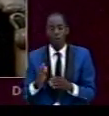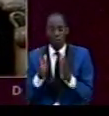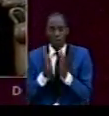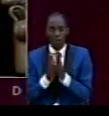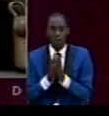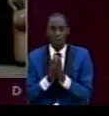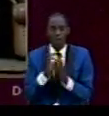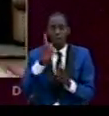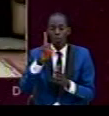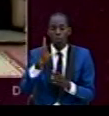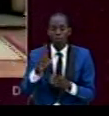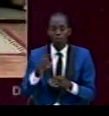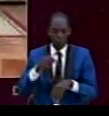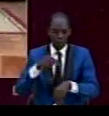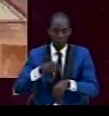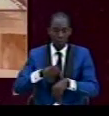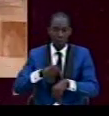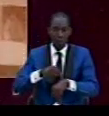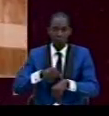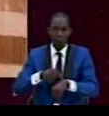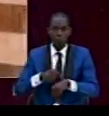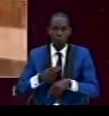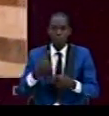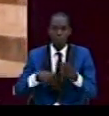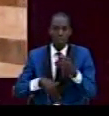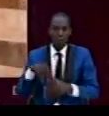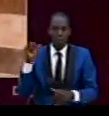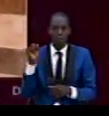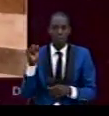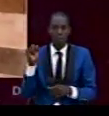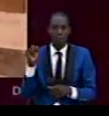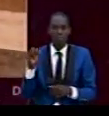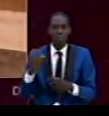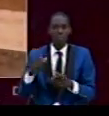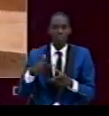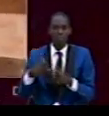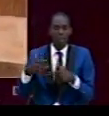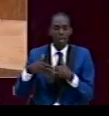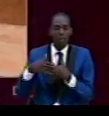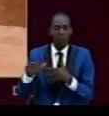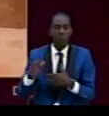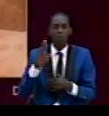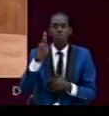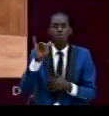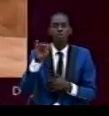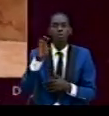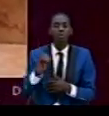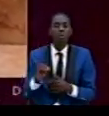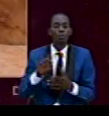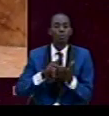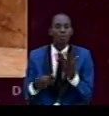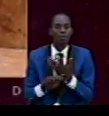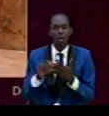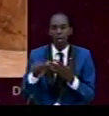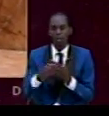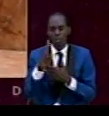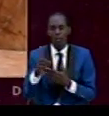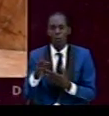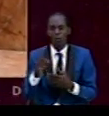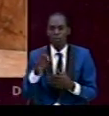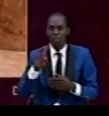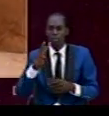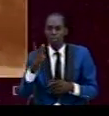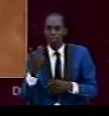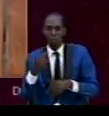out. Then after Uyo, two bow shoot out. After